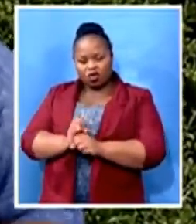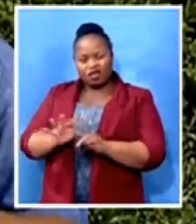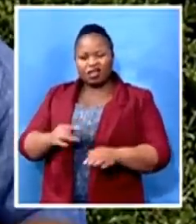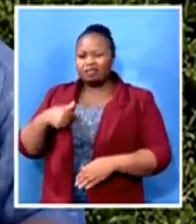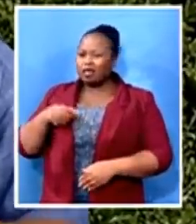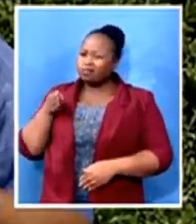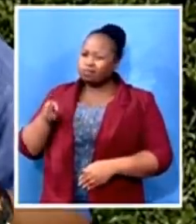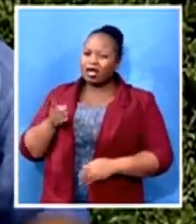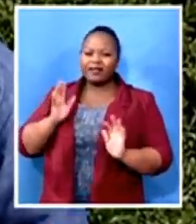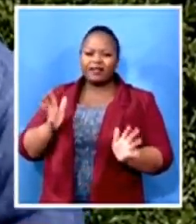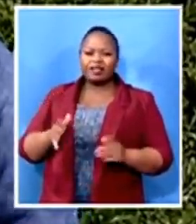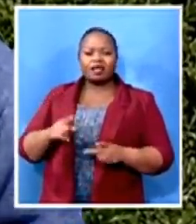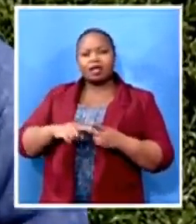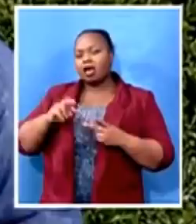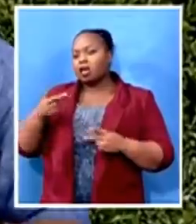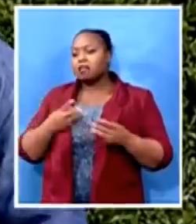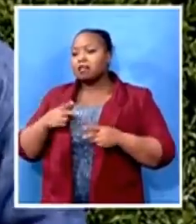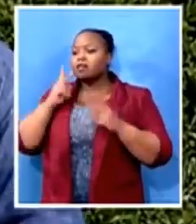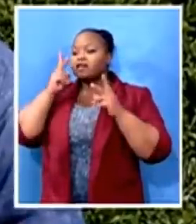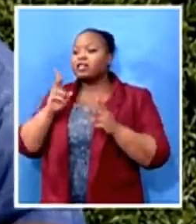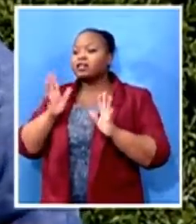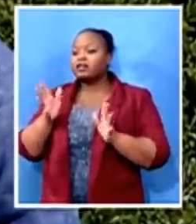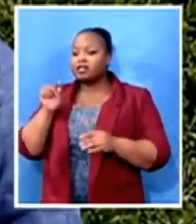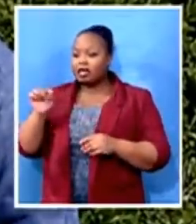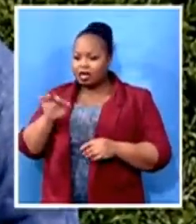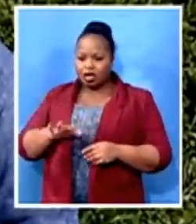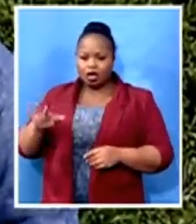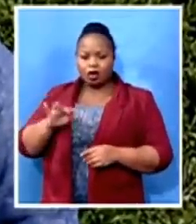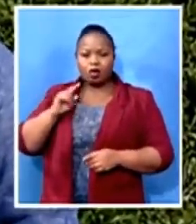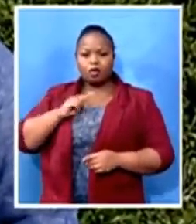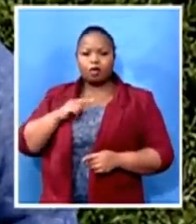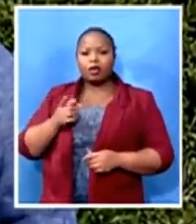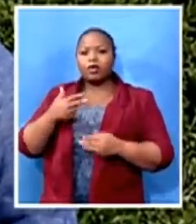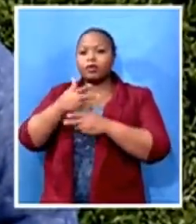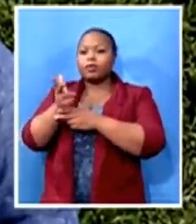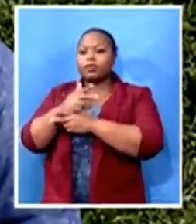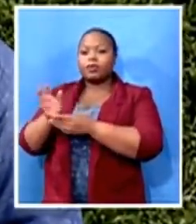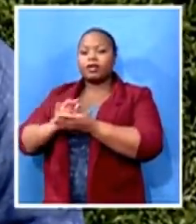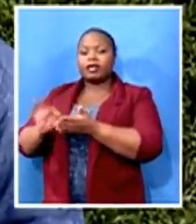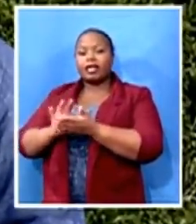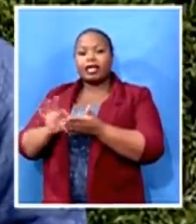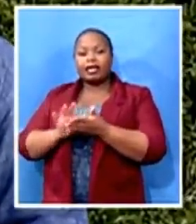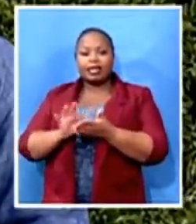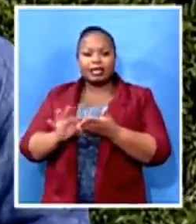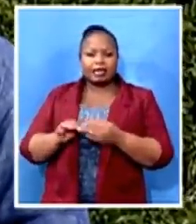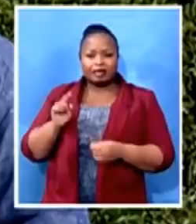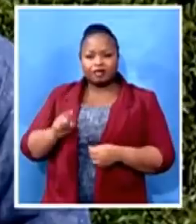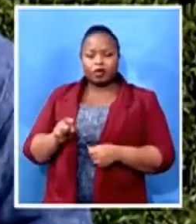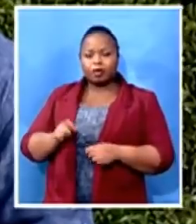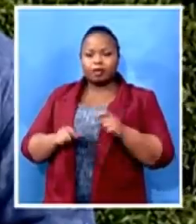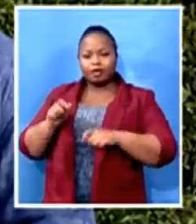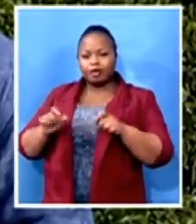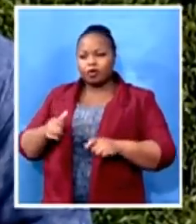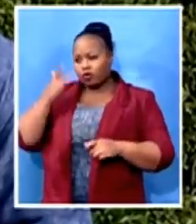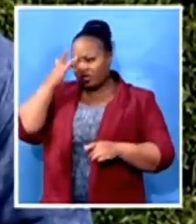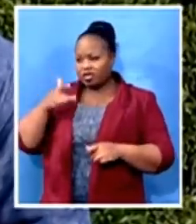particular area when we were decanting the hospital, creating spaces for such cases. So it came as a surprise on how that